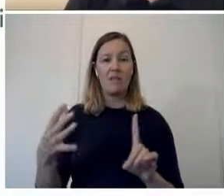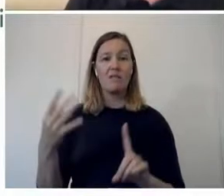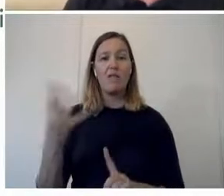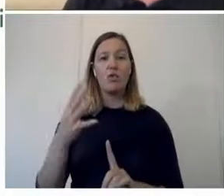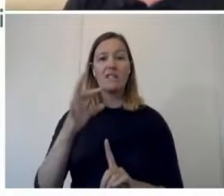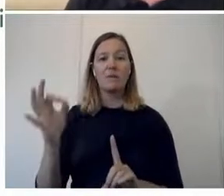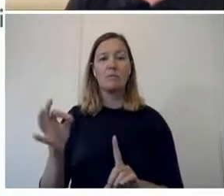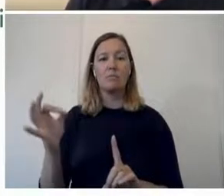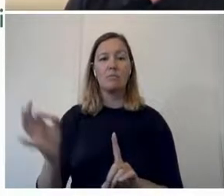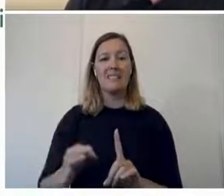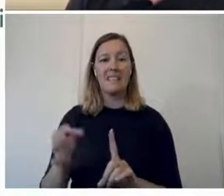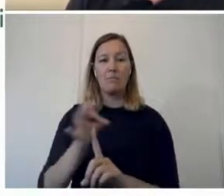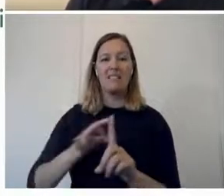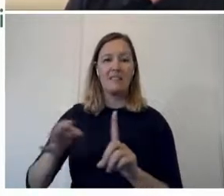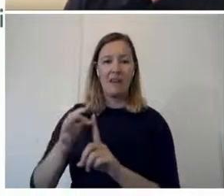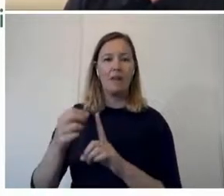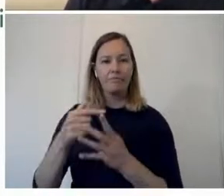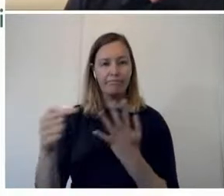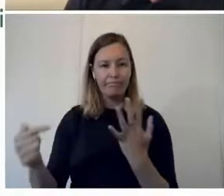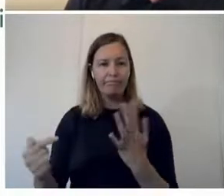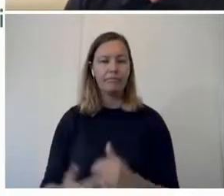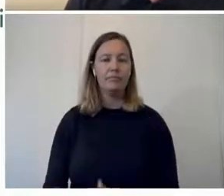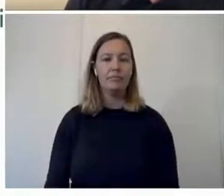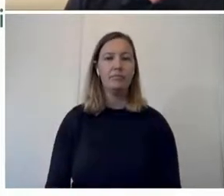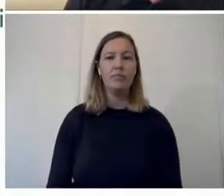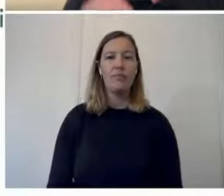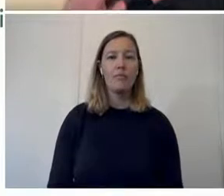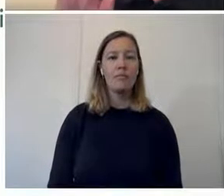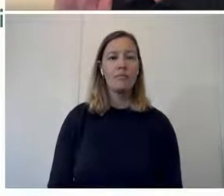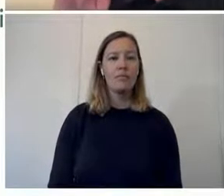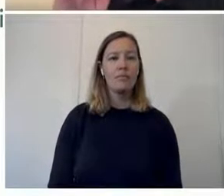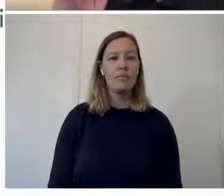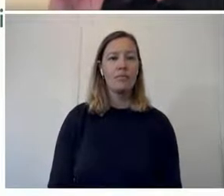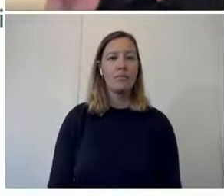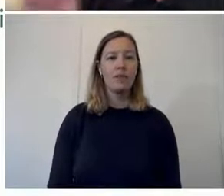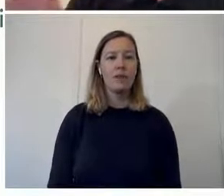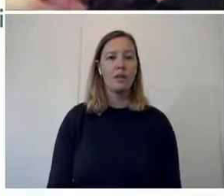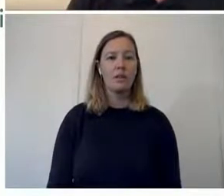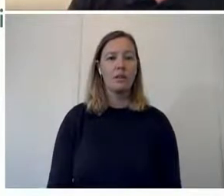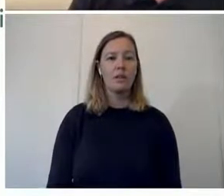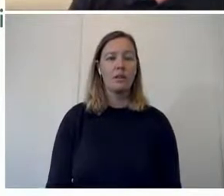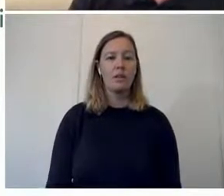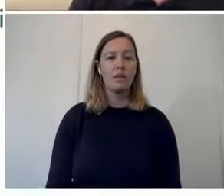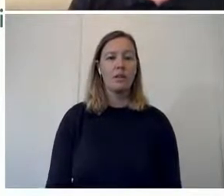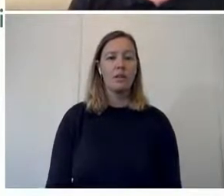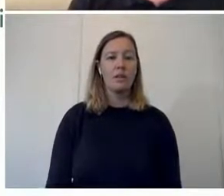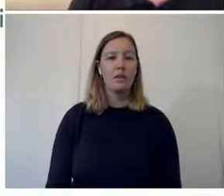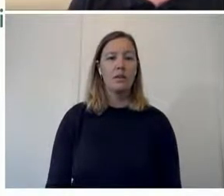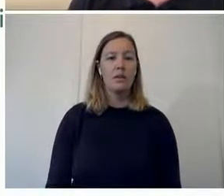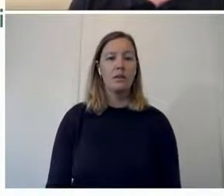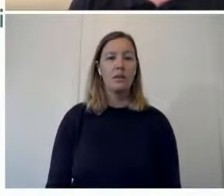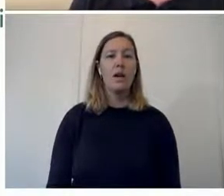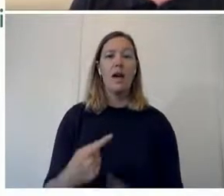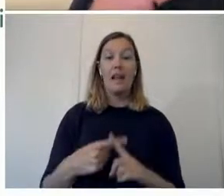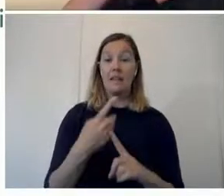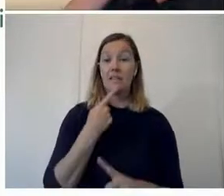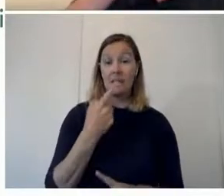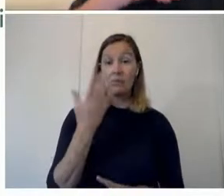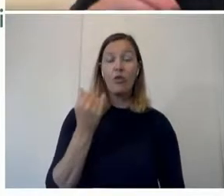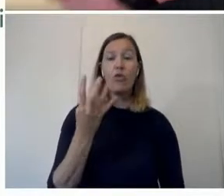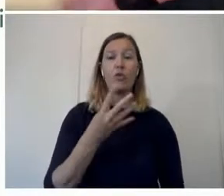versus 8% and so on. So it's, and then as I said, 14% has lived experience of